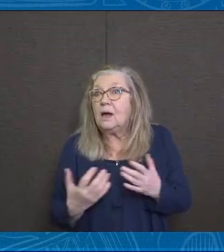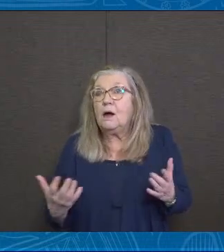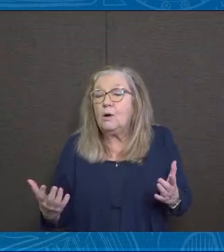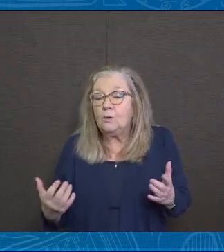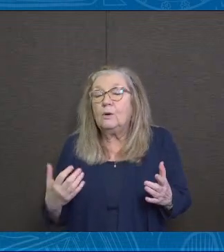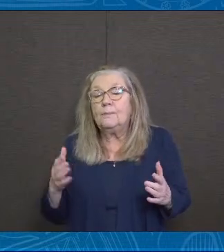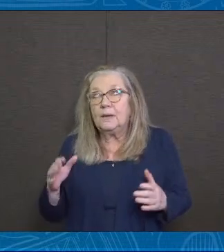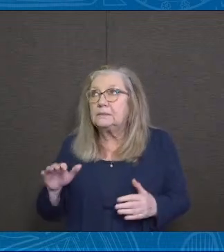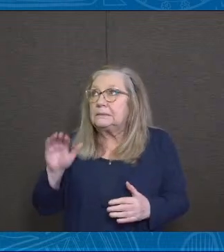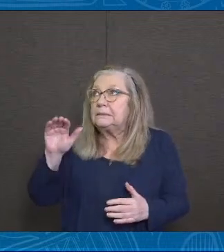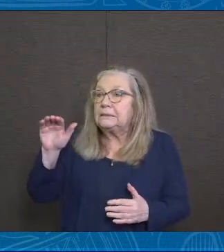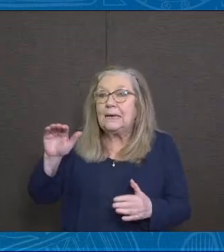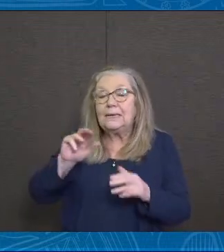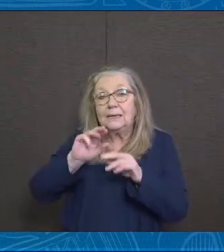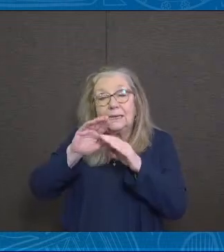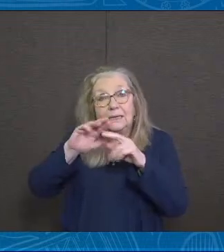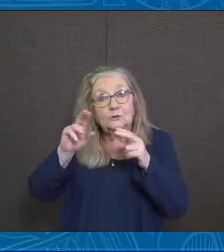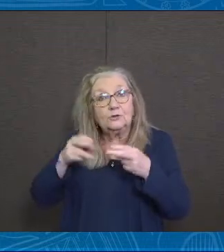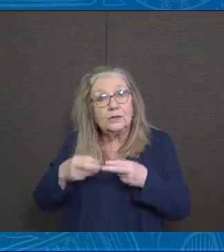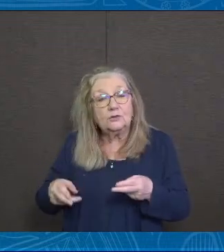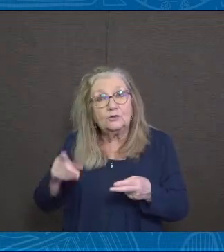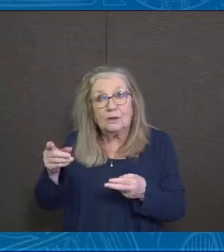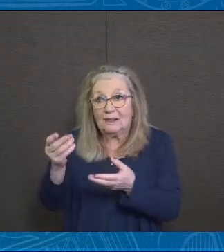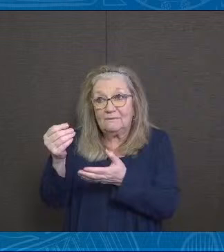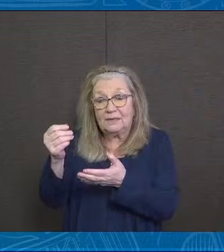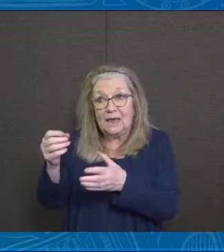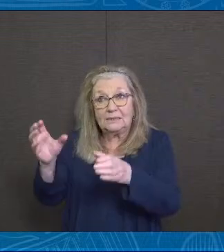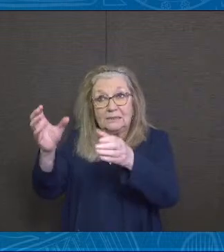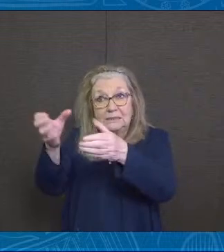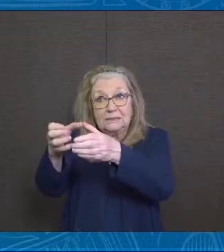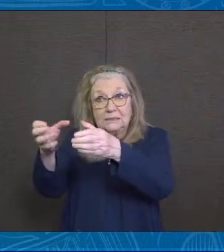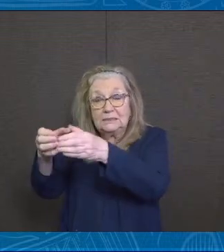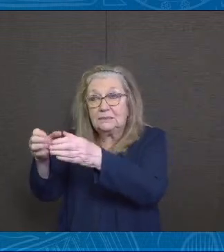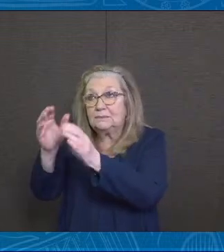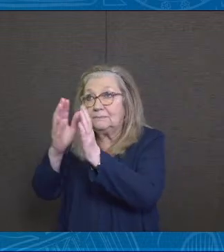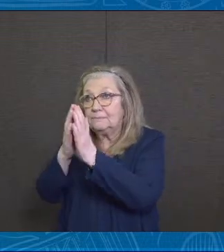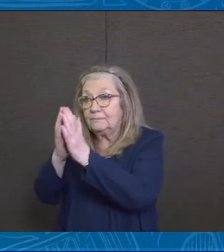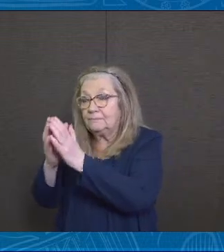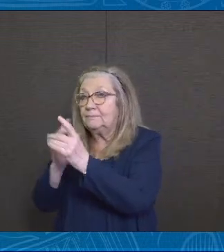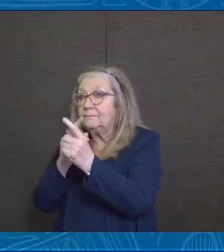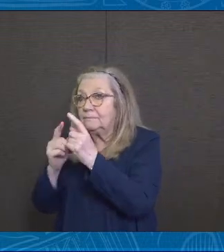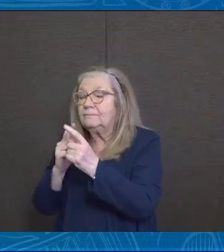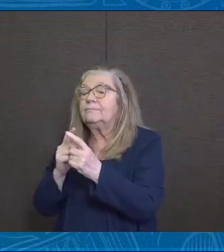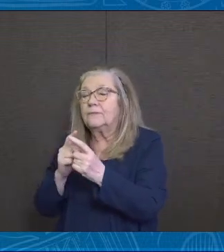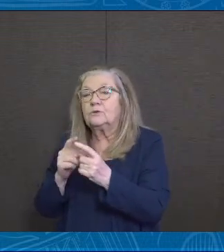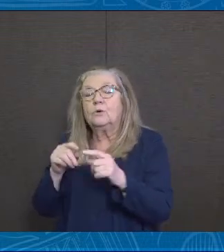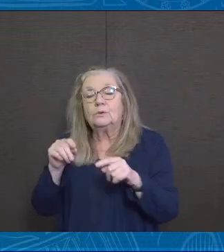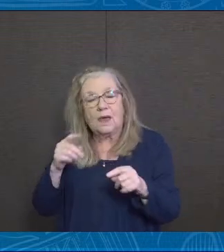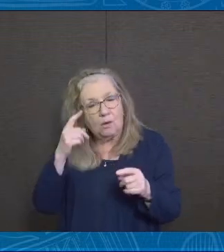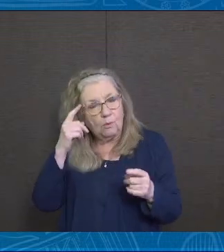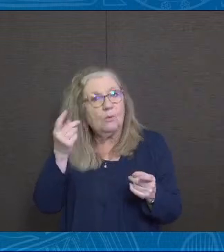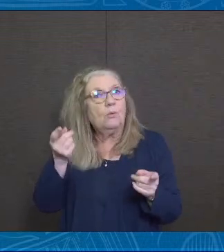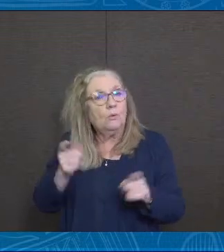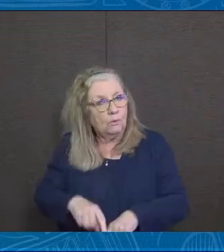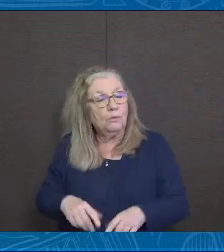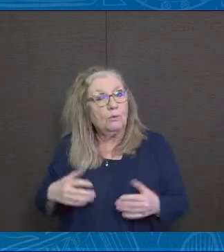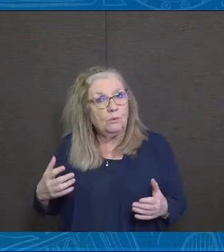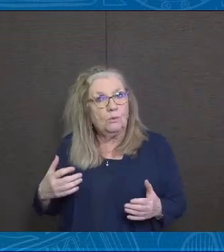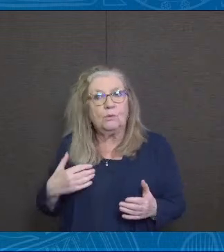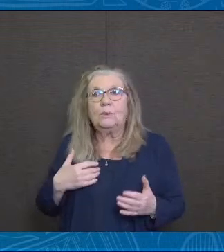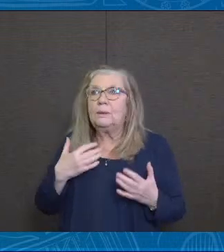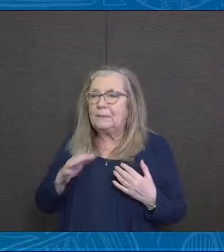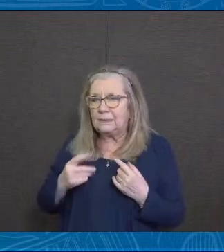financial institutions, has arranged the following. Number one, we have negotiated